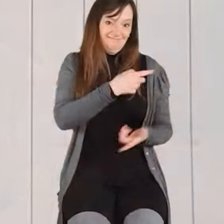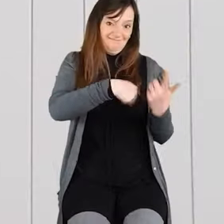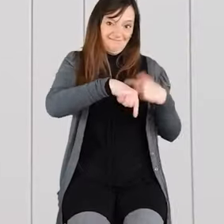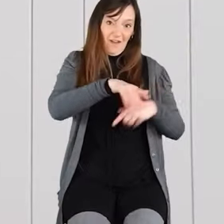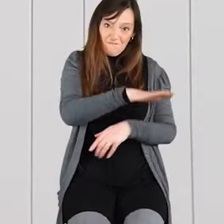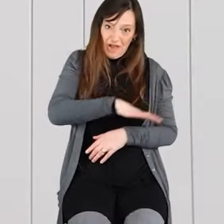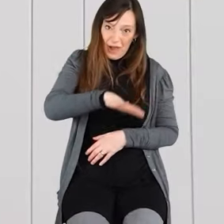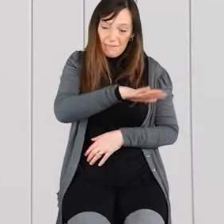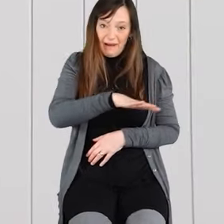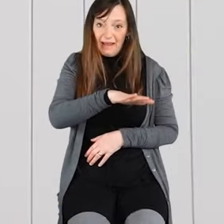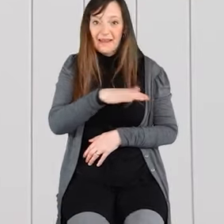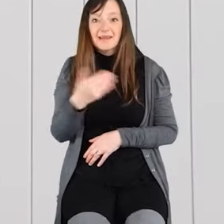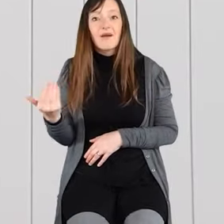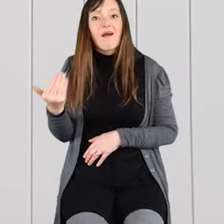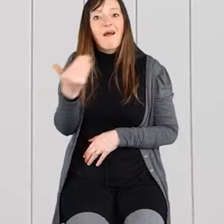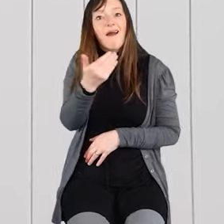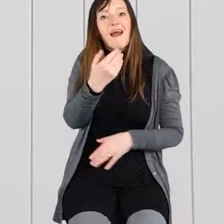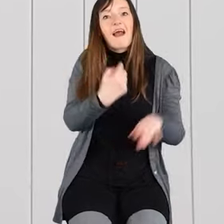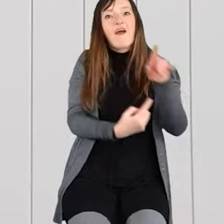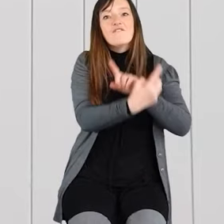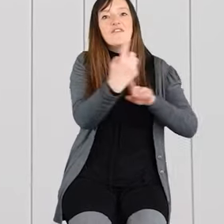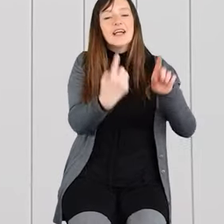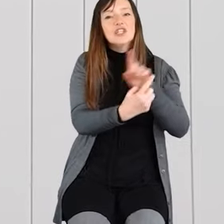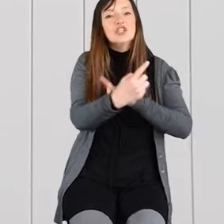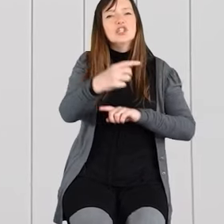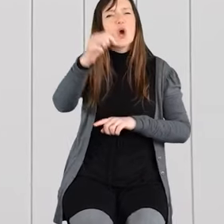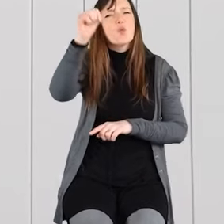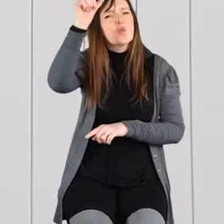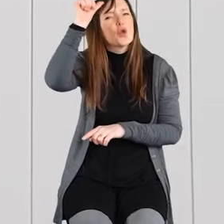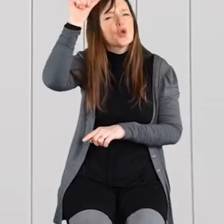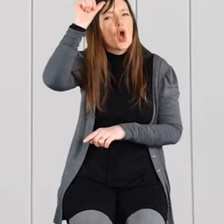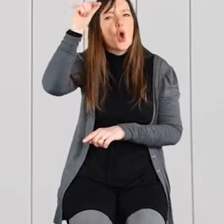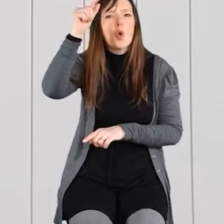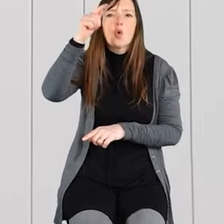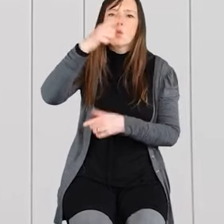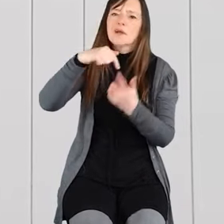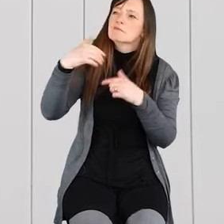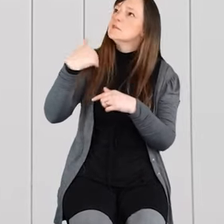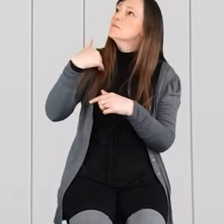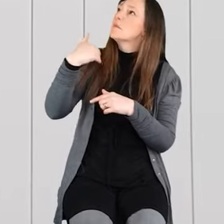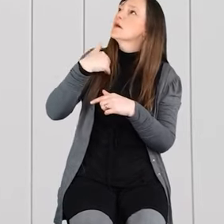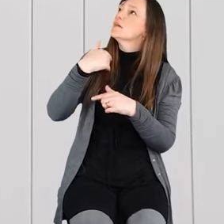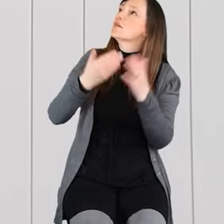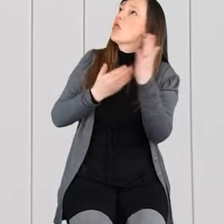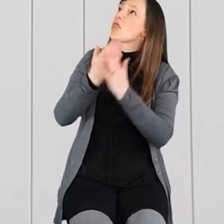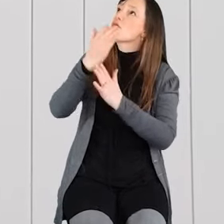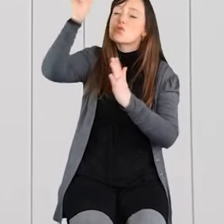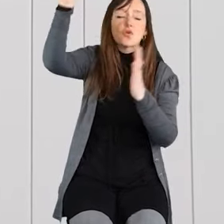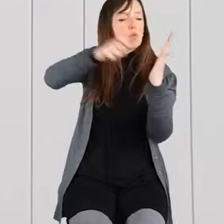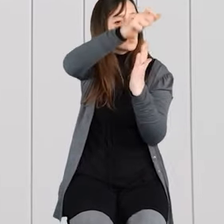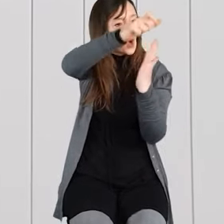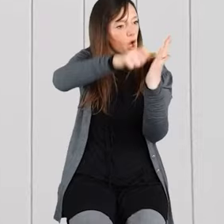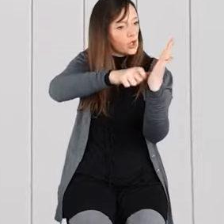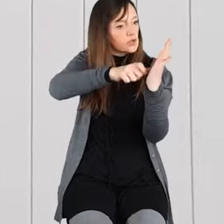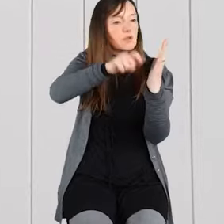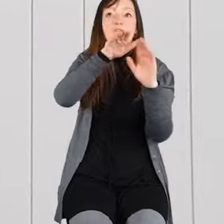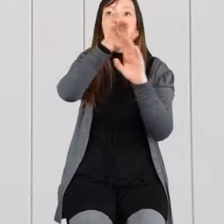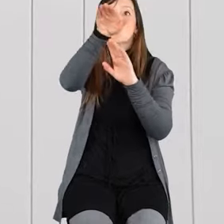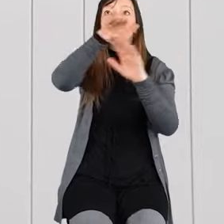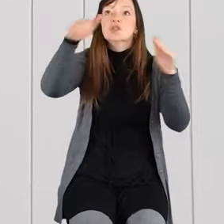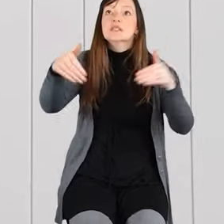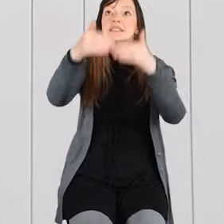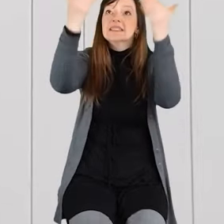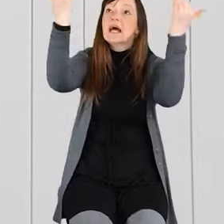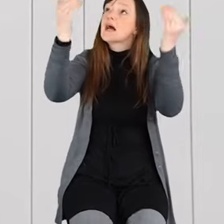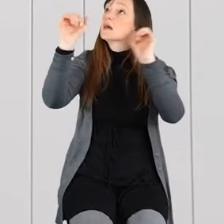As a family, we come to the Keswick Convention knowing that we will be reminded through God's word that a day is coming